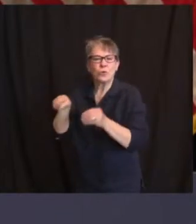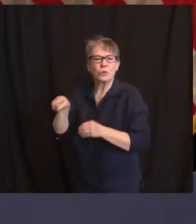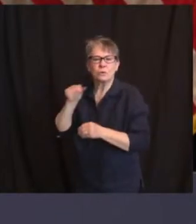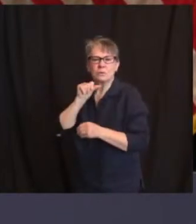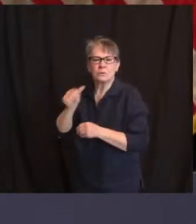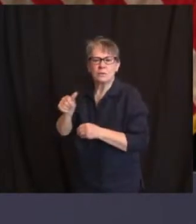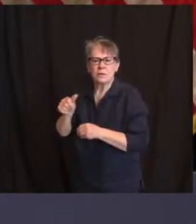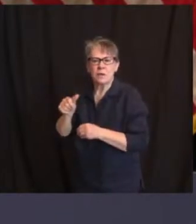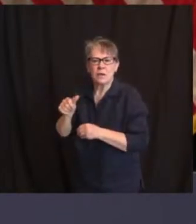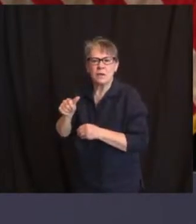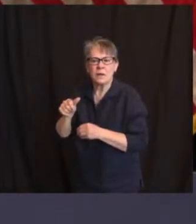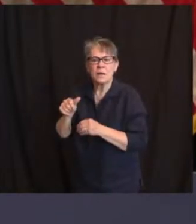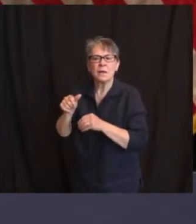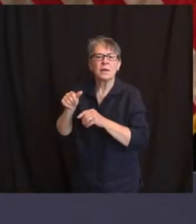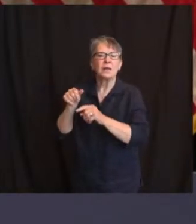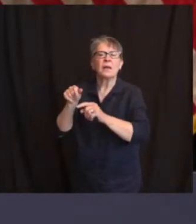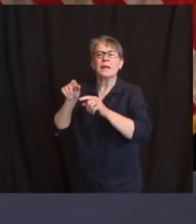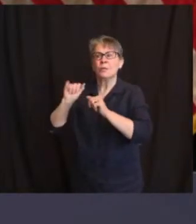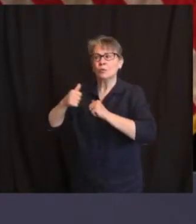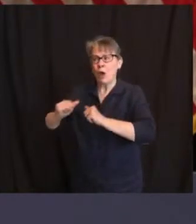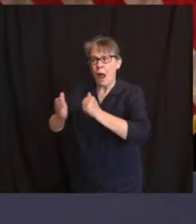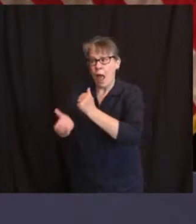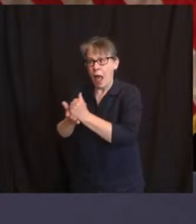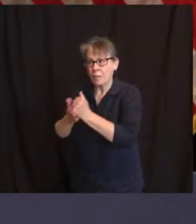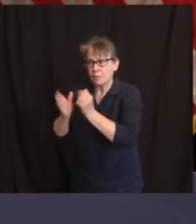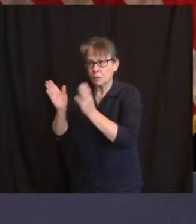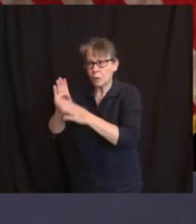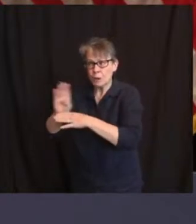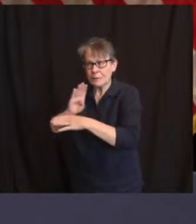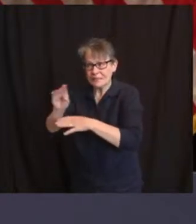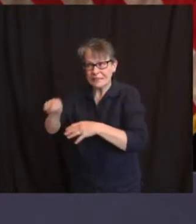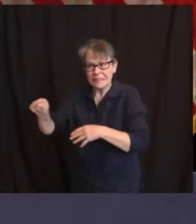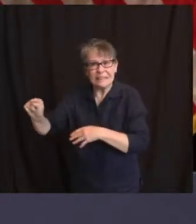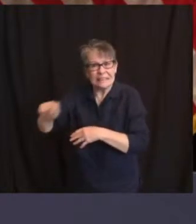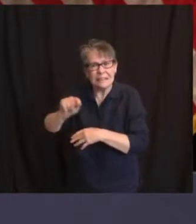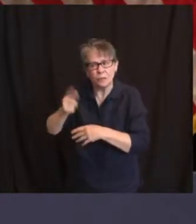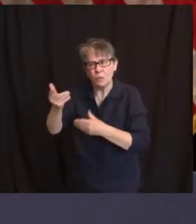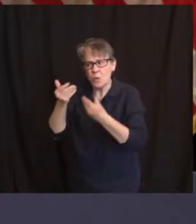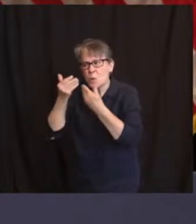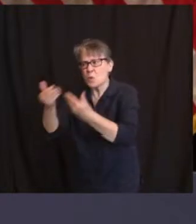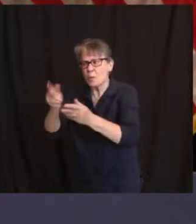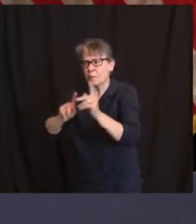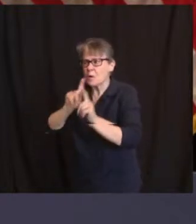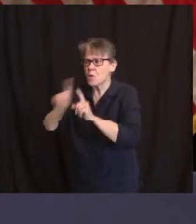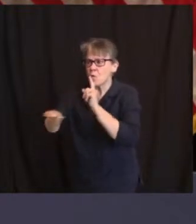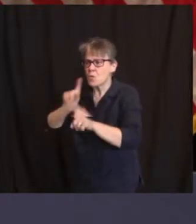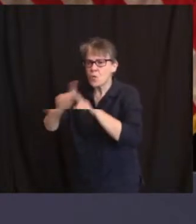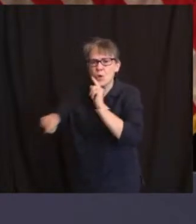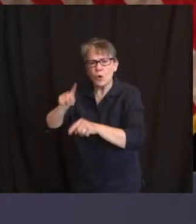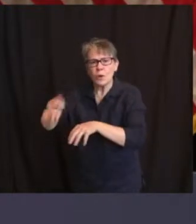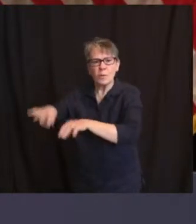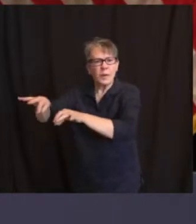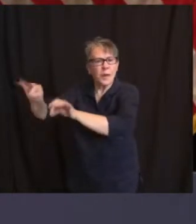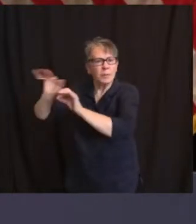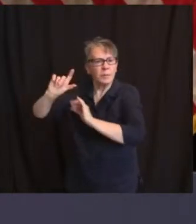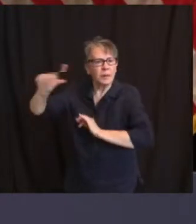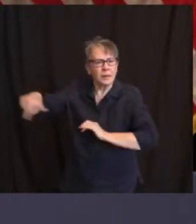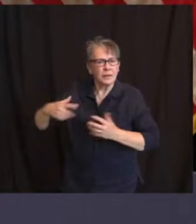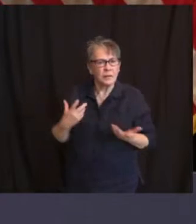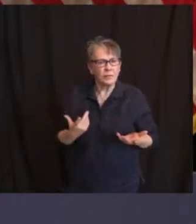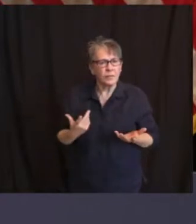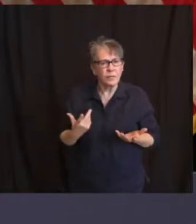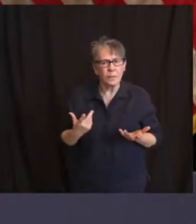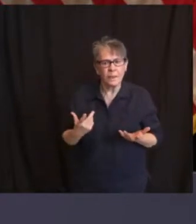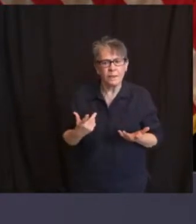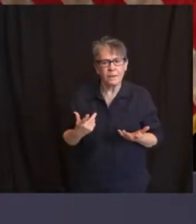I think it's a responsible one. We just don't want people congregating. I just don't know